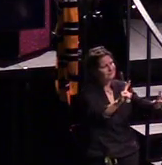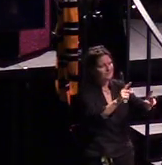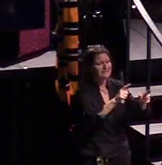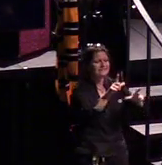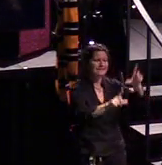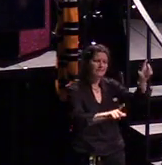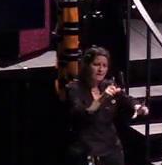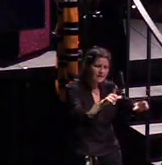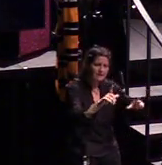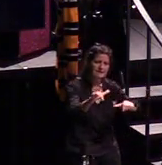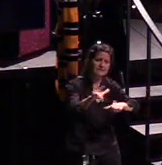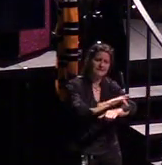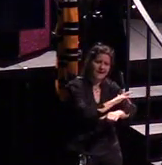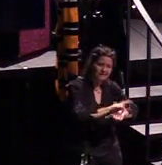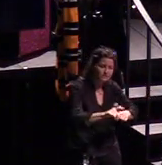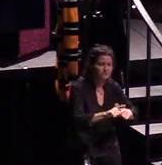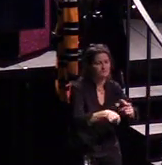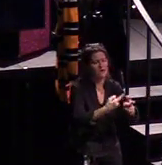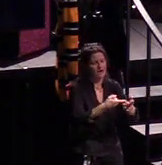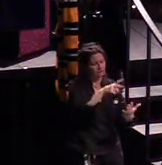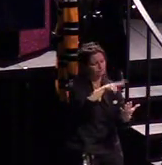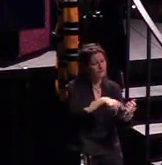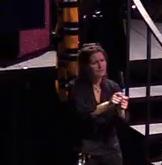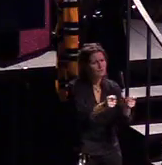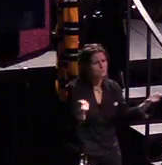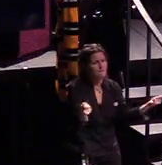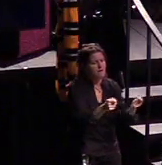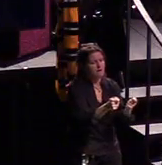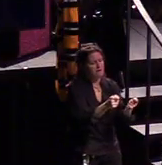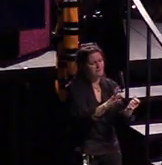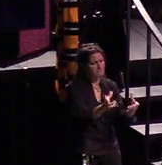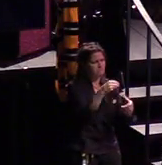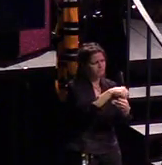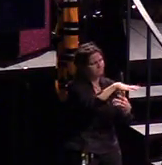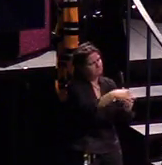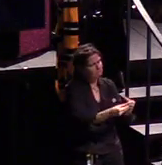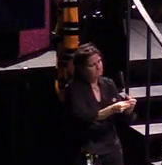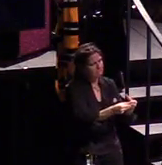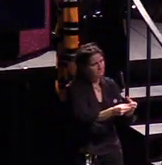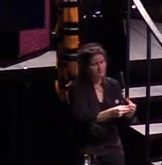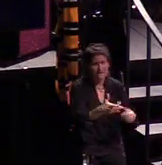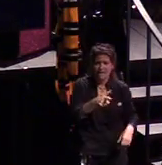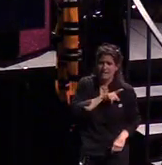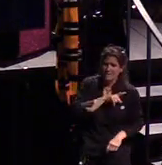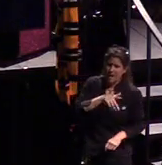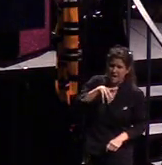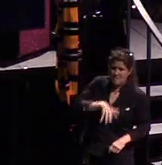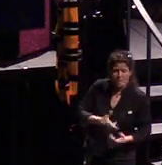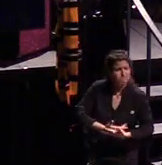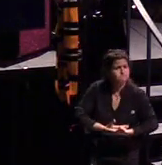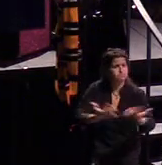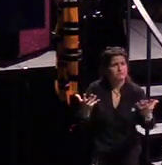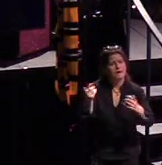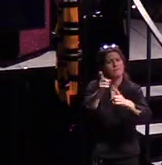our stages and what we read in the papers that's why I want as many people as possible to